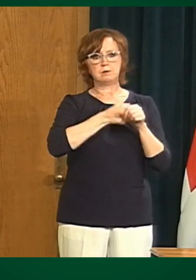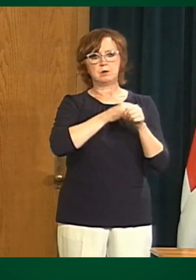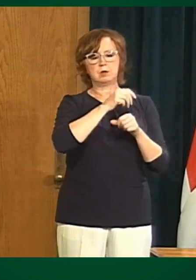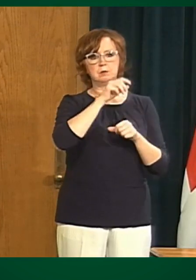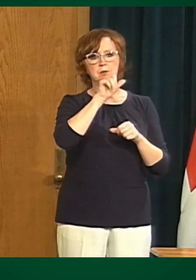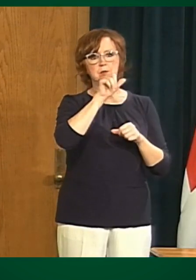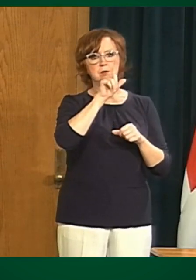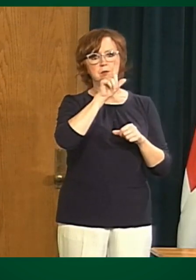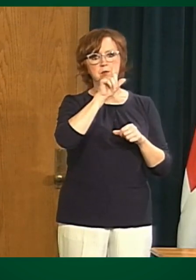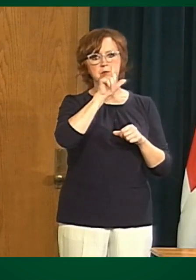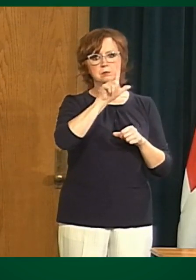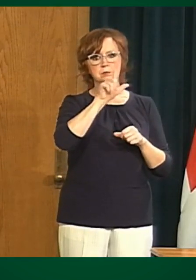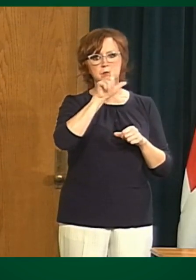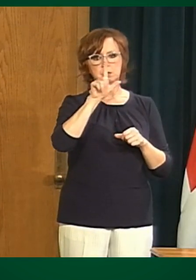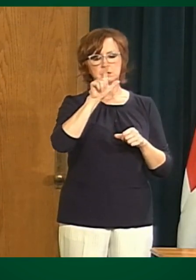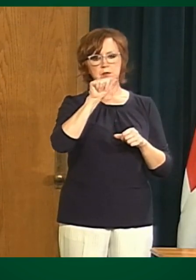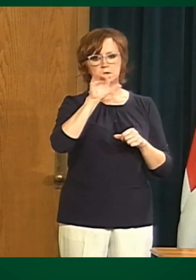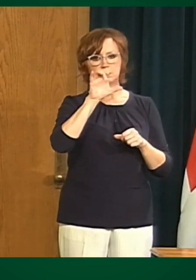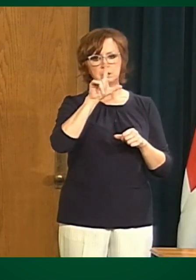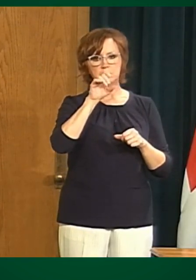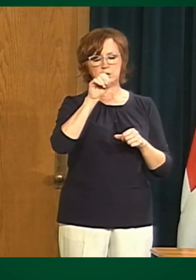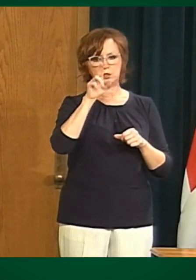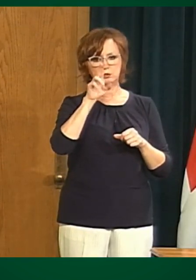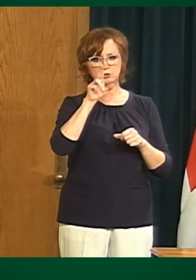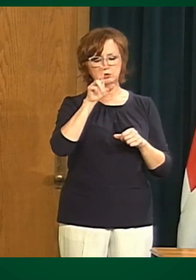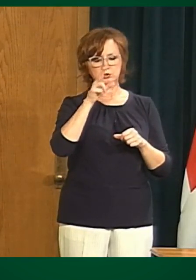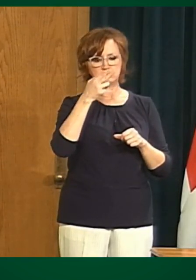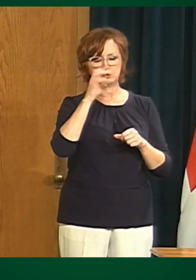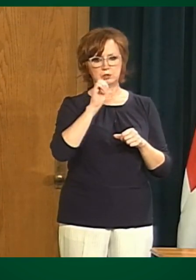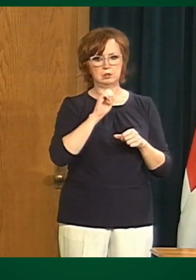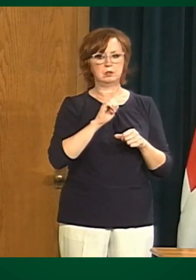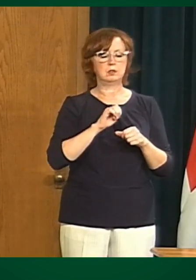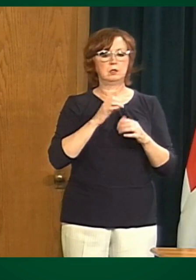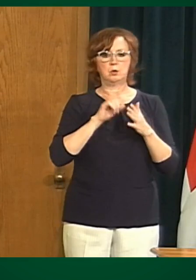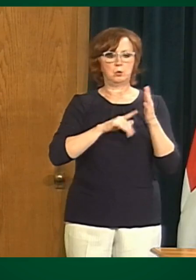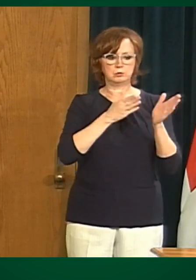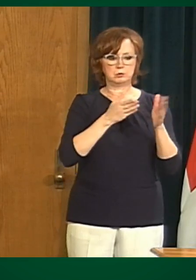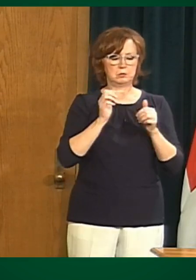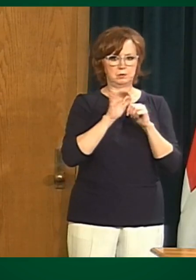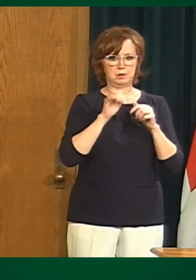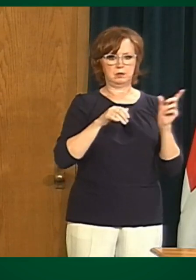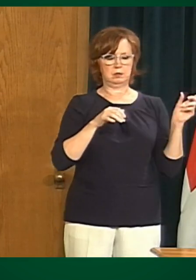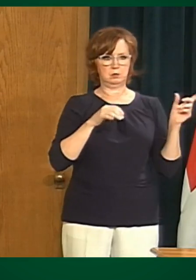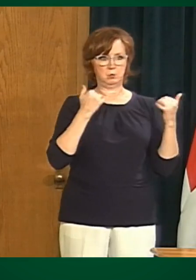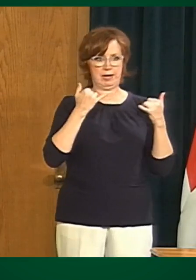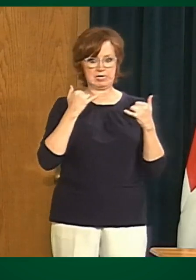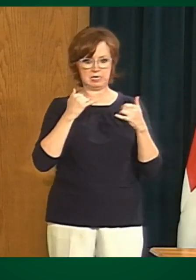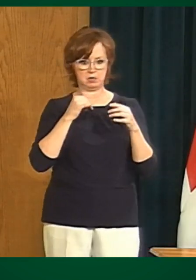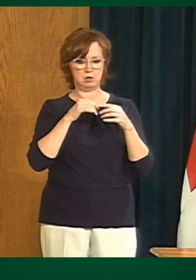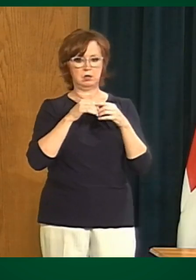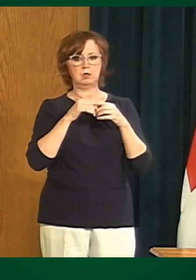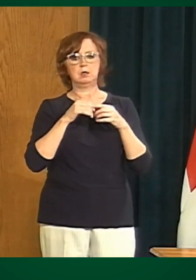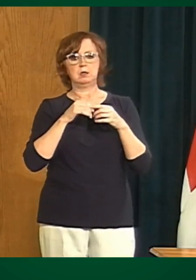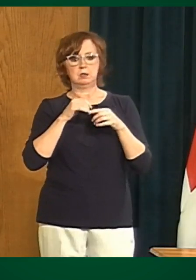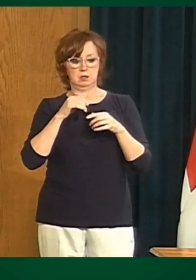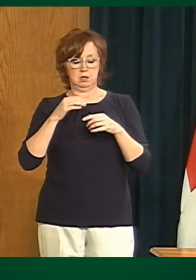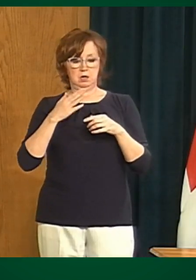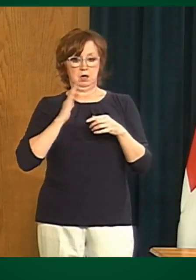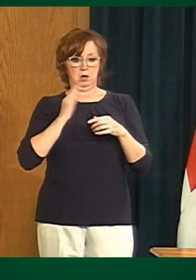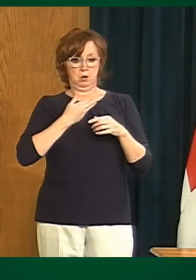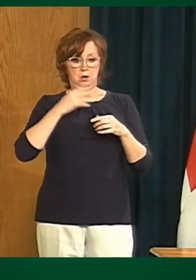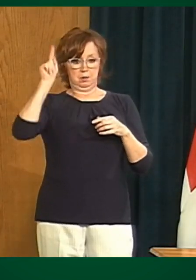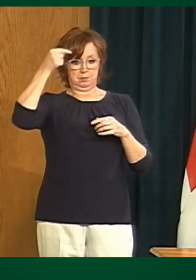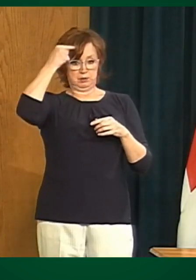one? As a next step, the Minister of Government Relations is actually on a call, I believe, at the moment with all of the northern